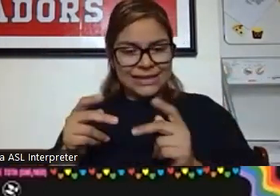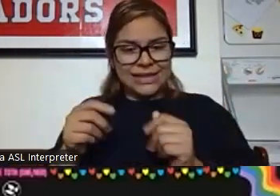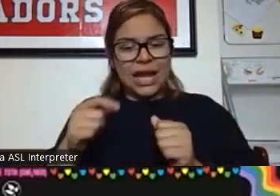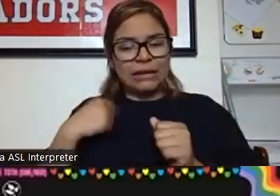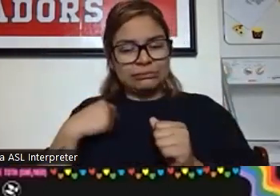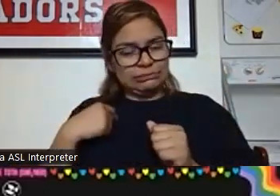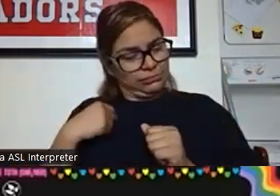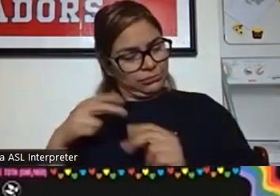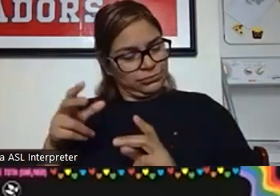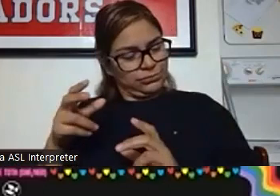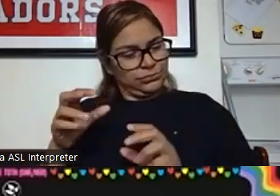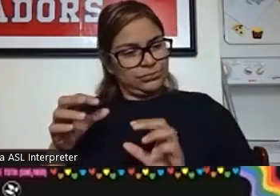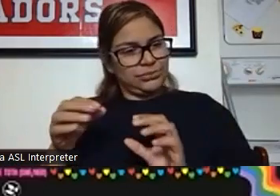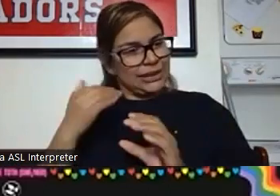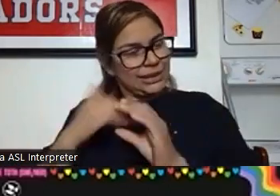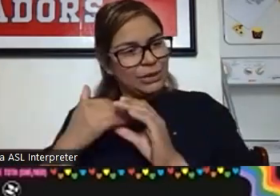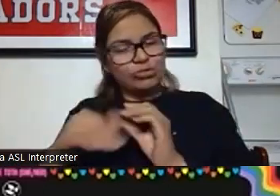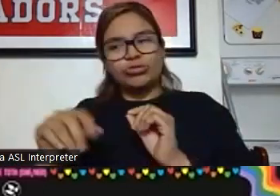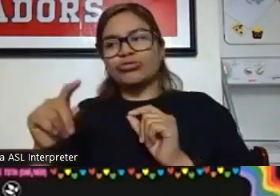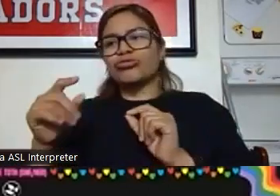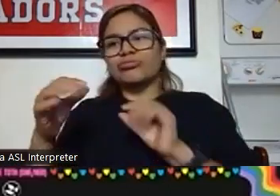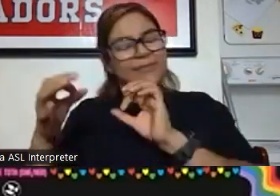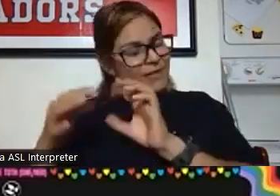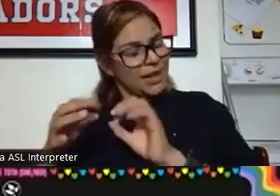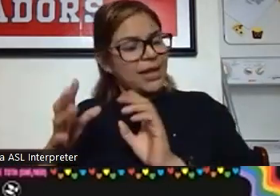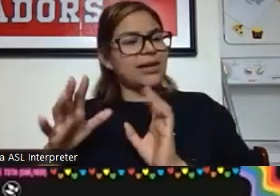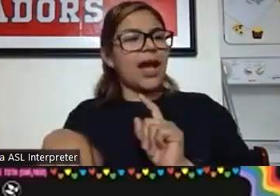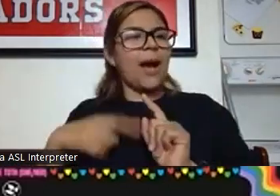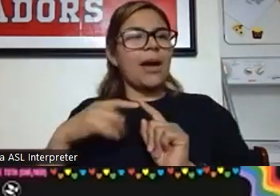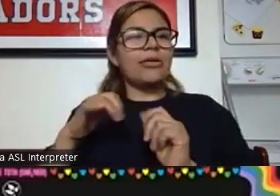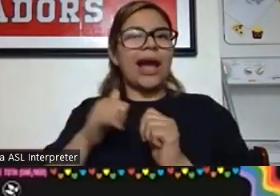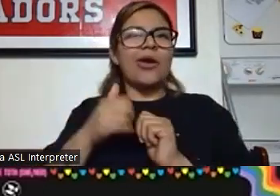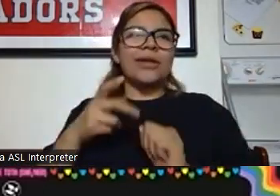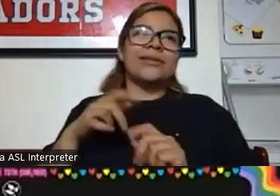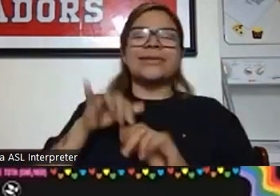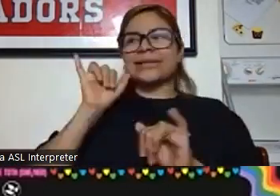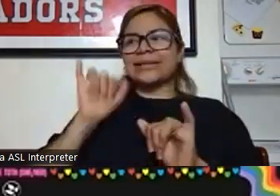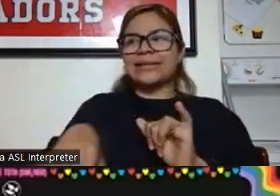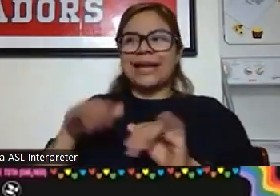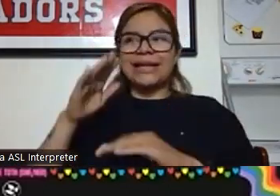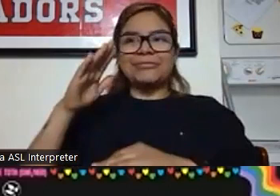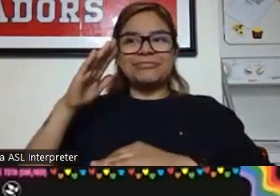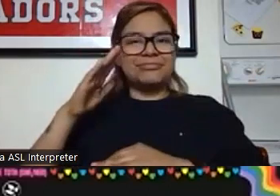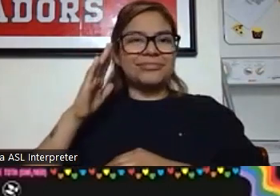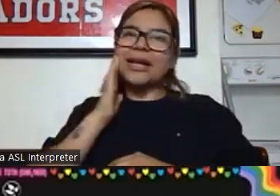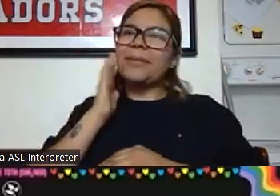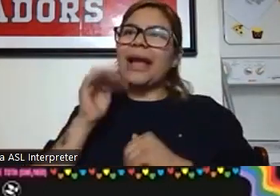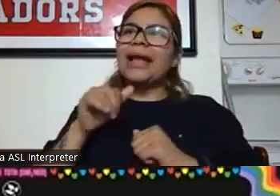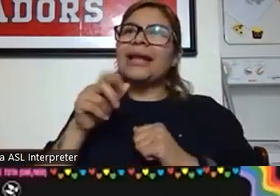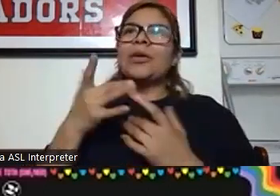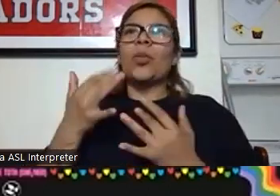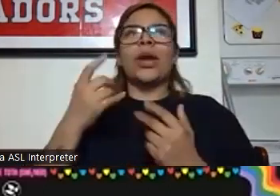reports and seeing emails about people having to stay in bed and wait for home care